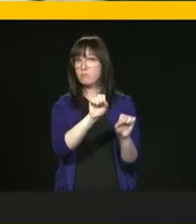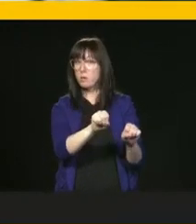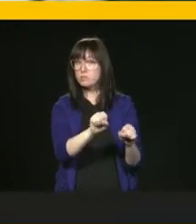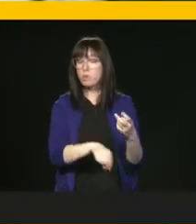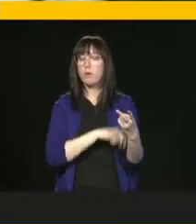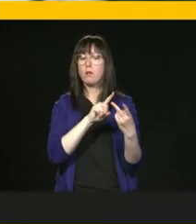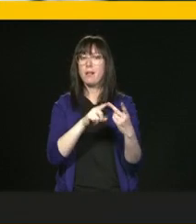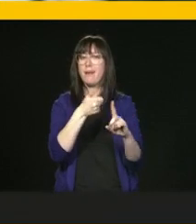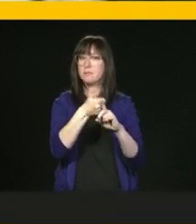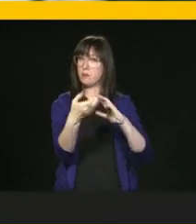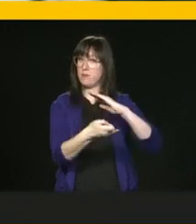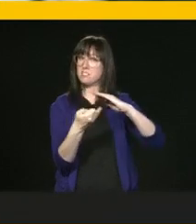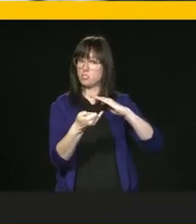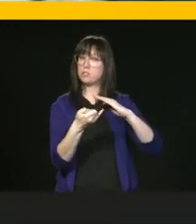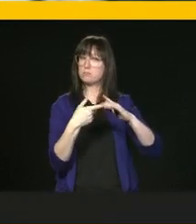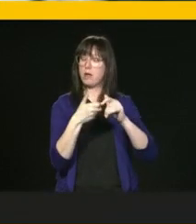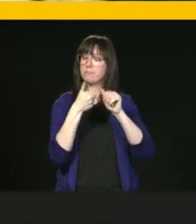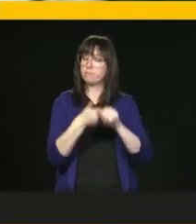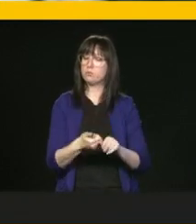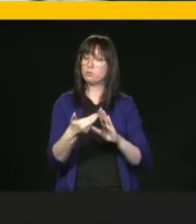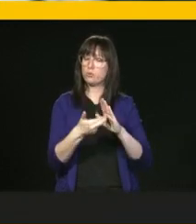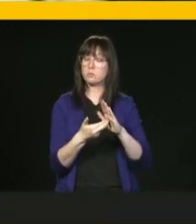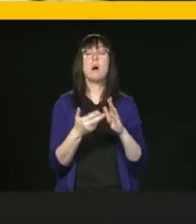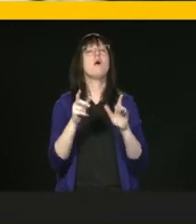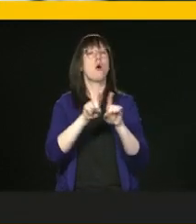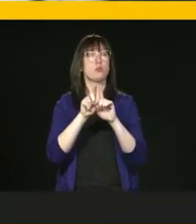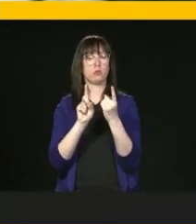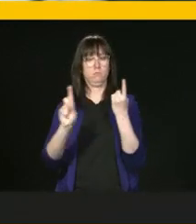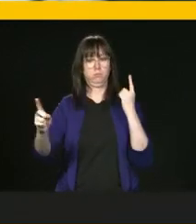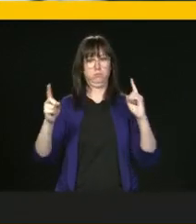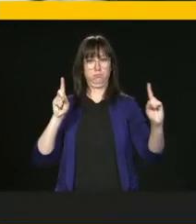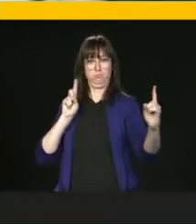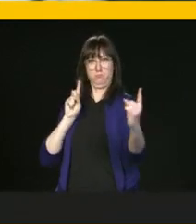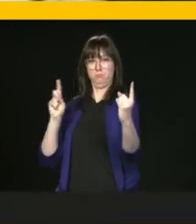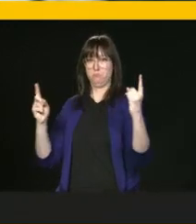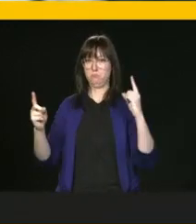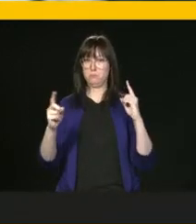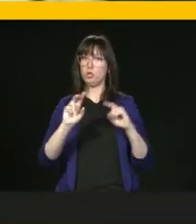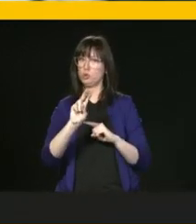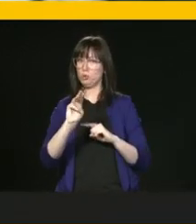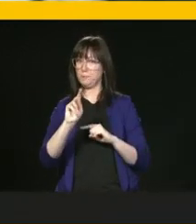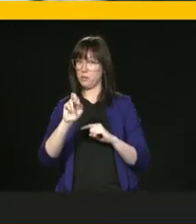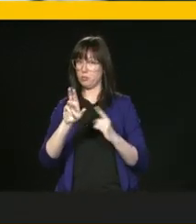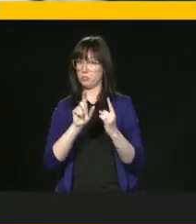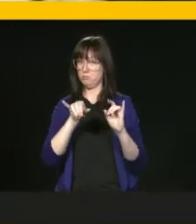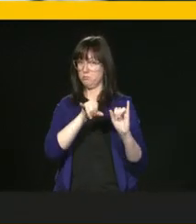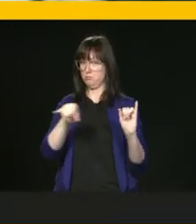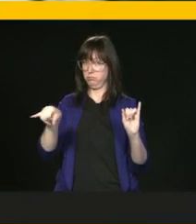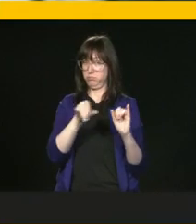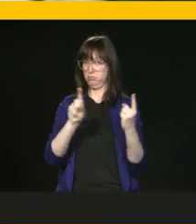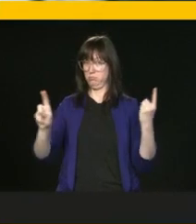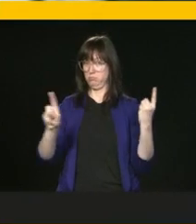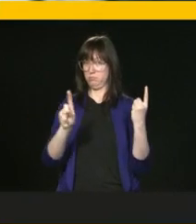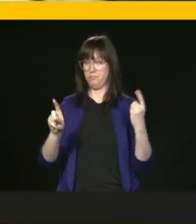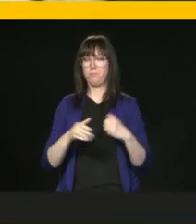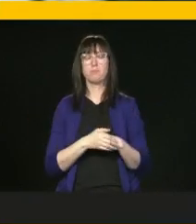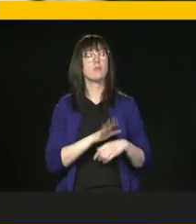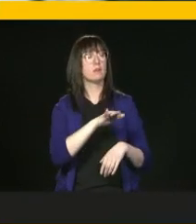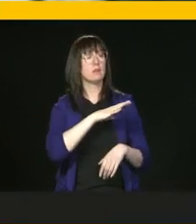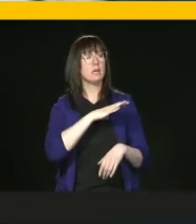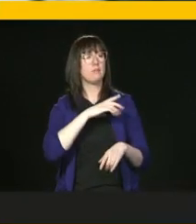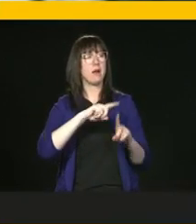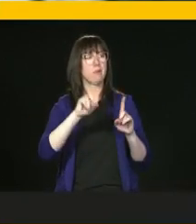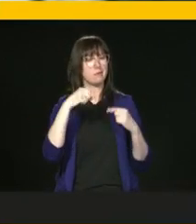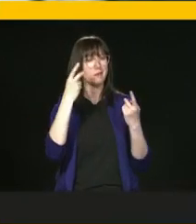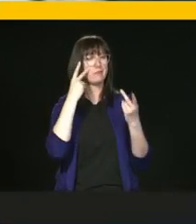and self-isolation and social distancing, which means keeping 2 meters apart from each other. In terms of the messaging, you know, we've seen people